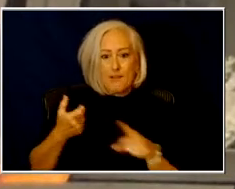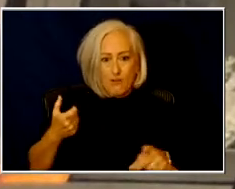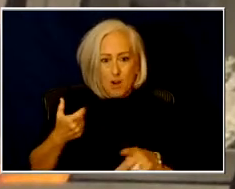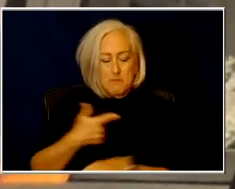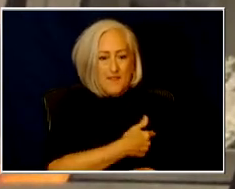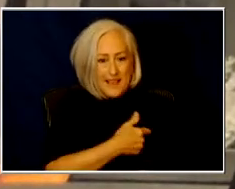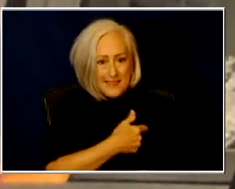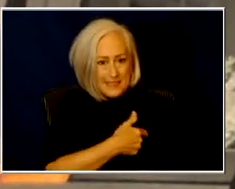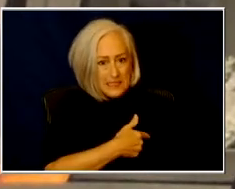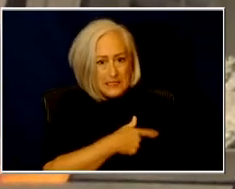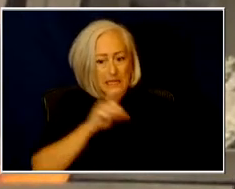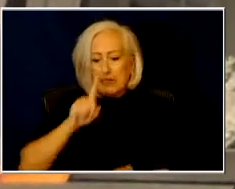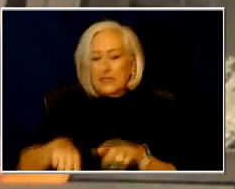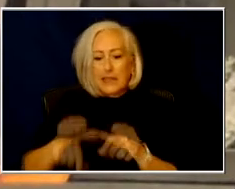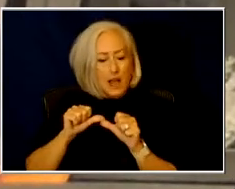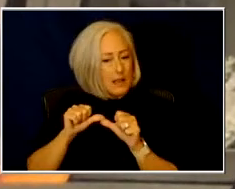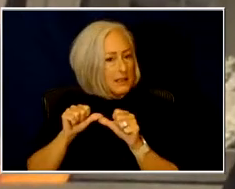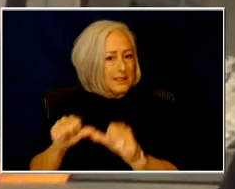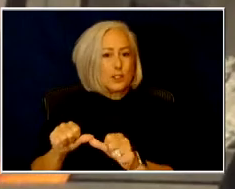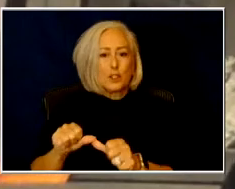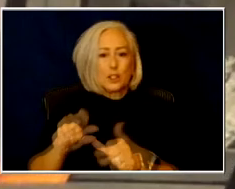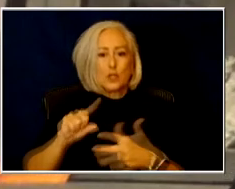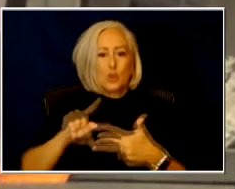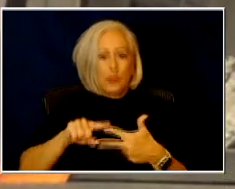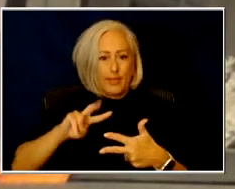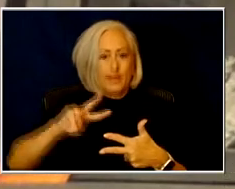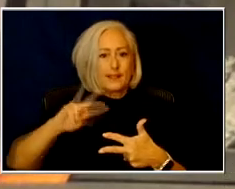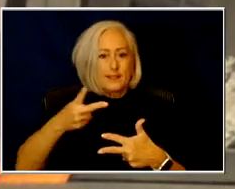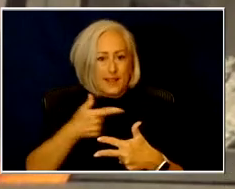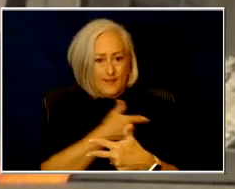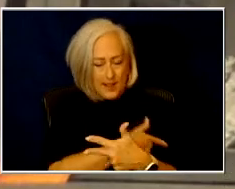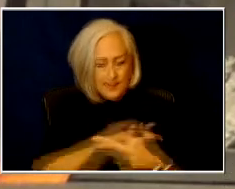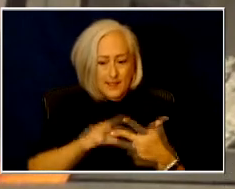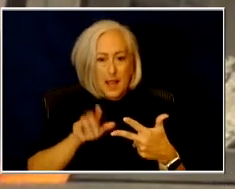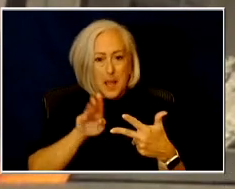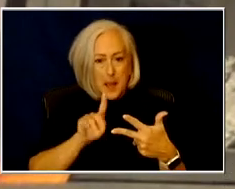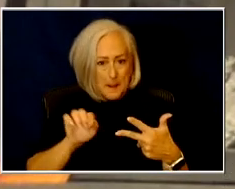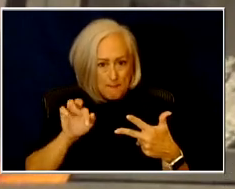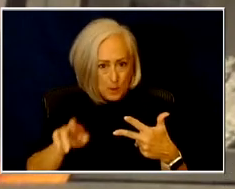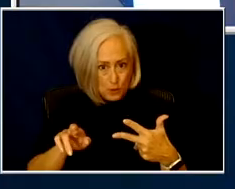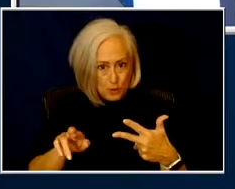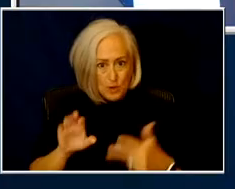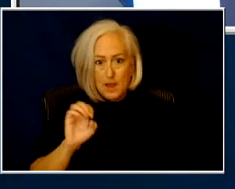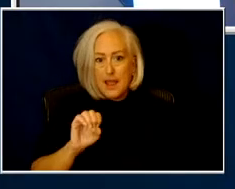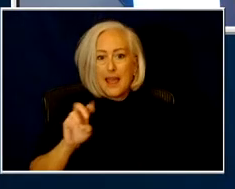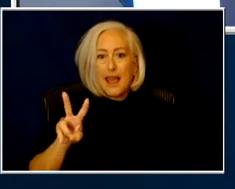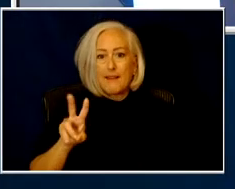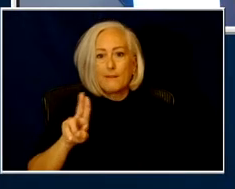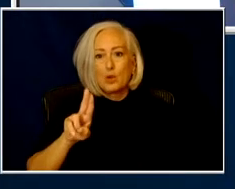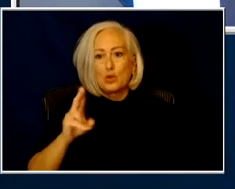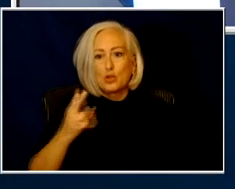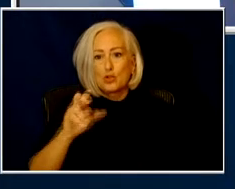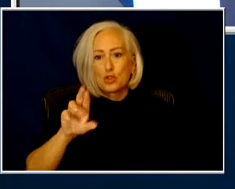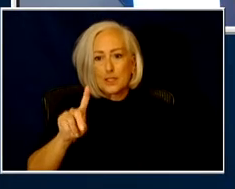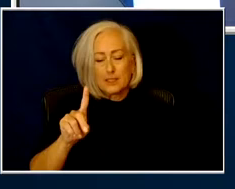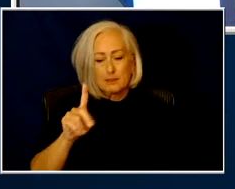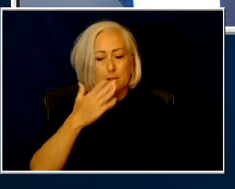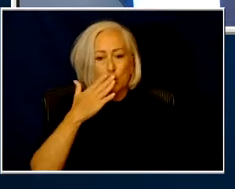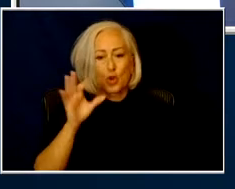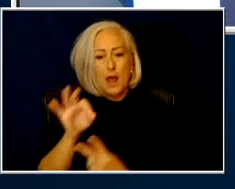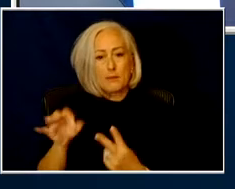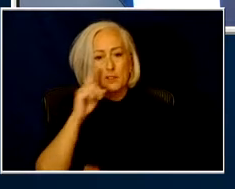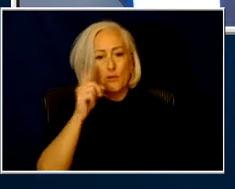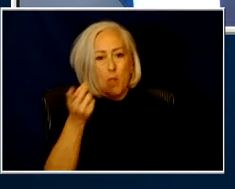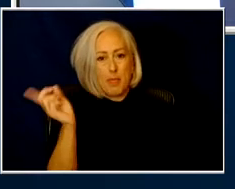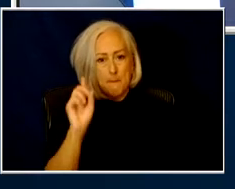can't complete their series and every sheld is an option for them too Dr Poland Pamela